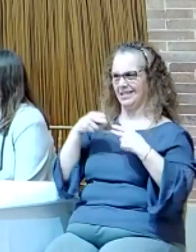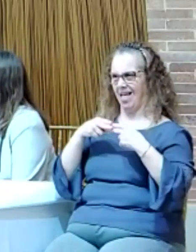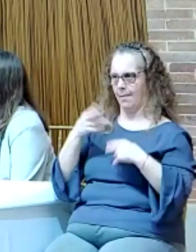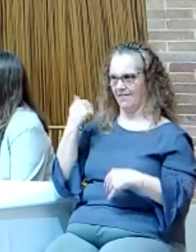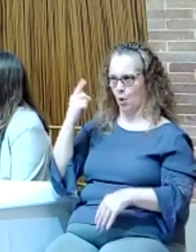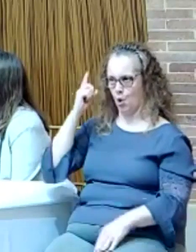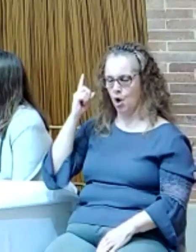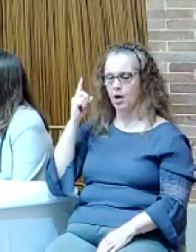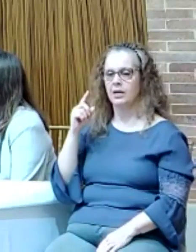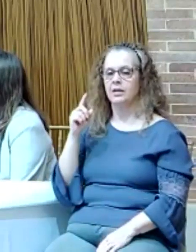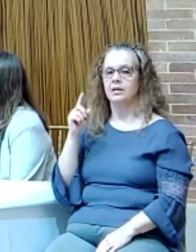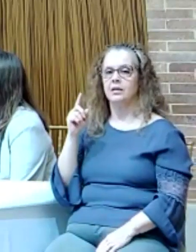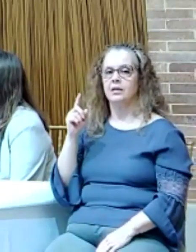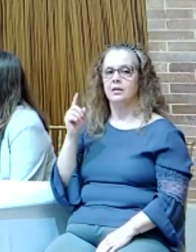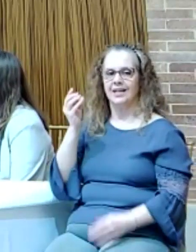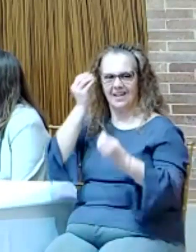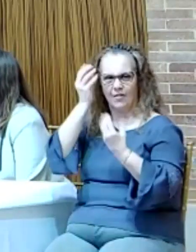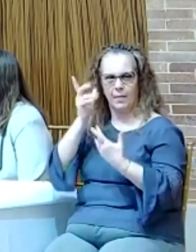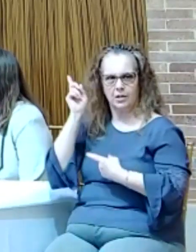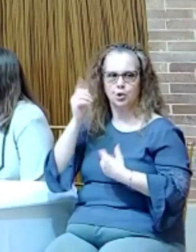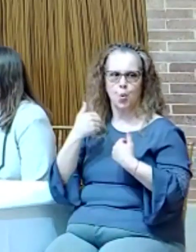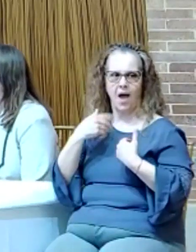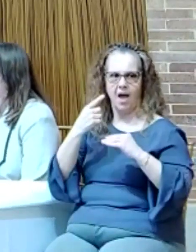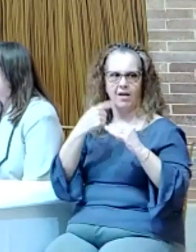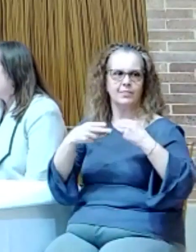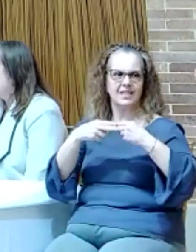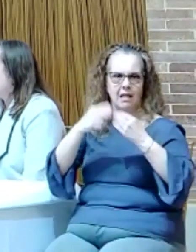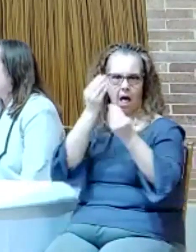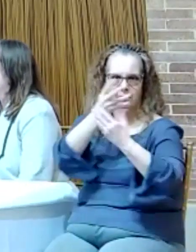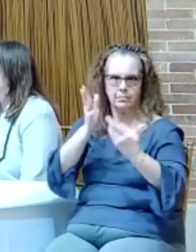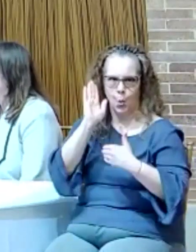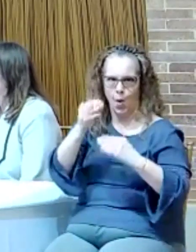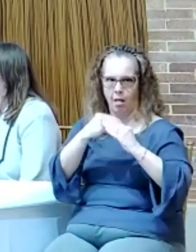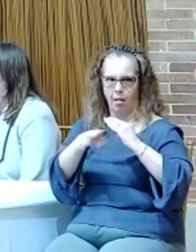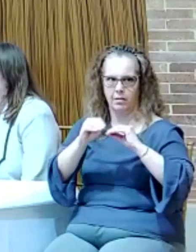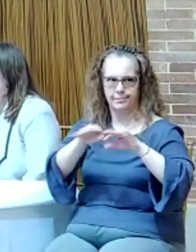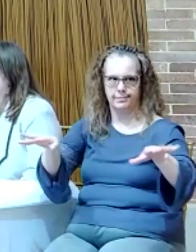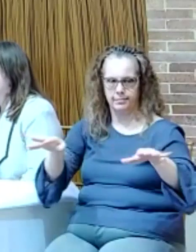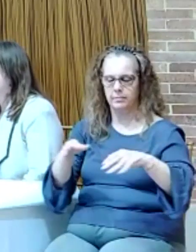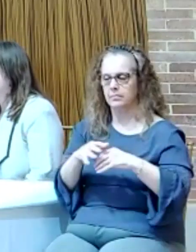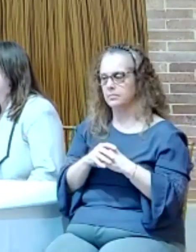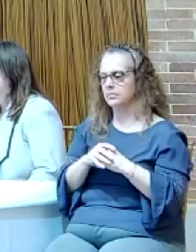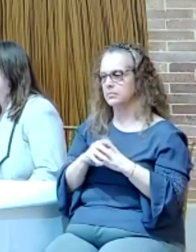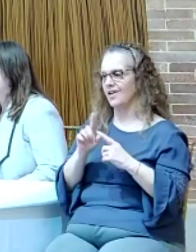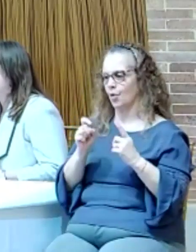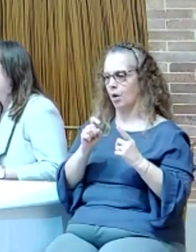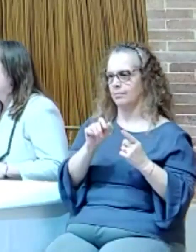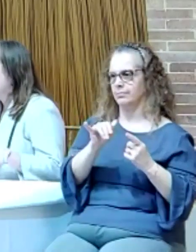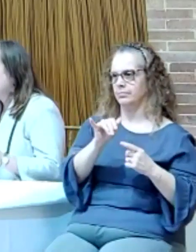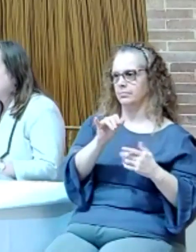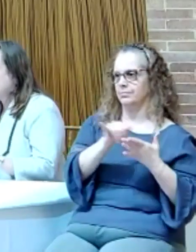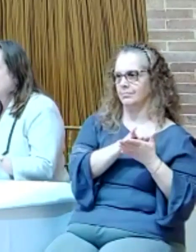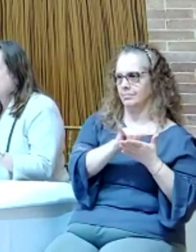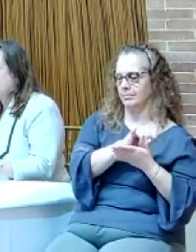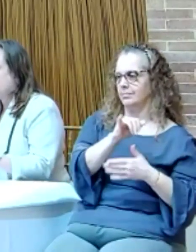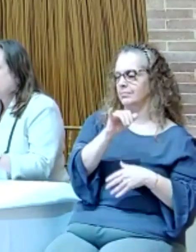information on there so you have it um you'll get the slide deck and you'll get more information coming out from both the city and state but